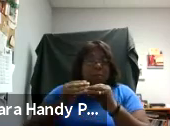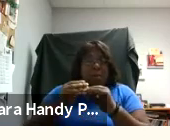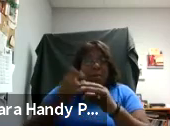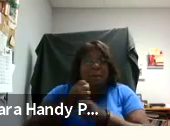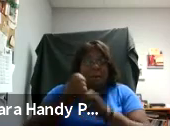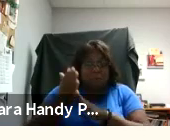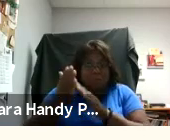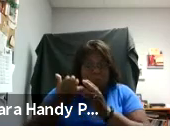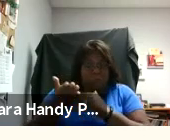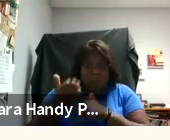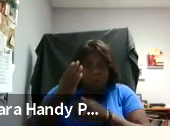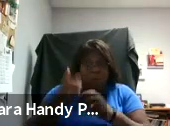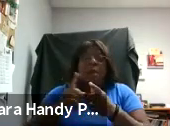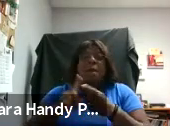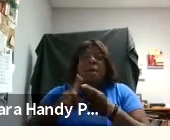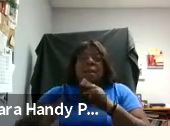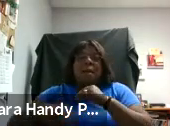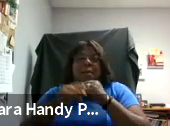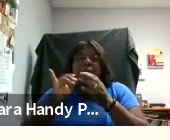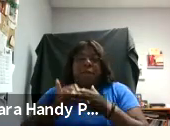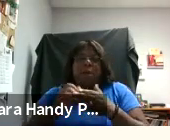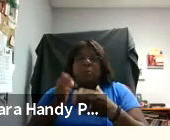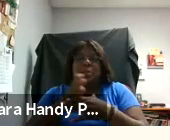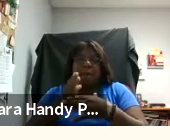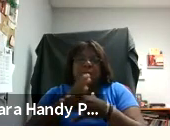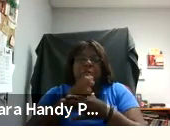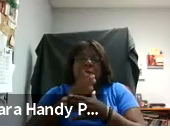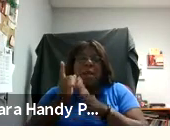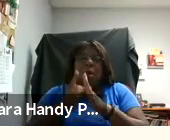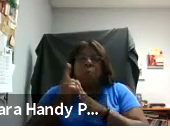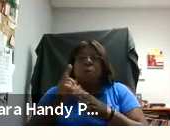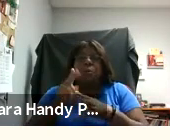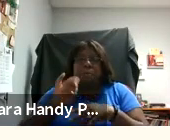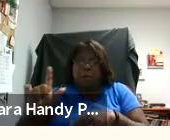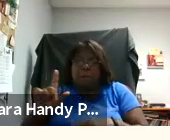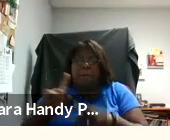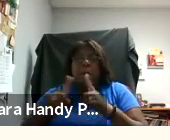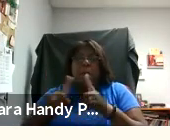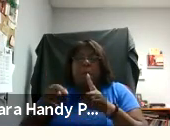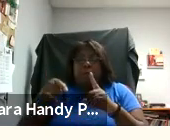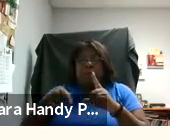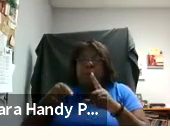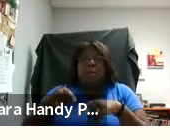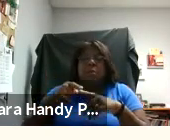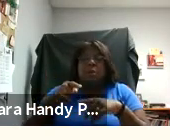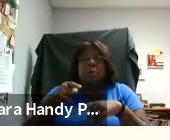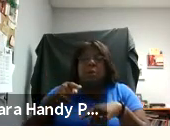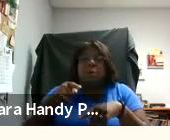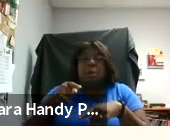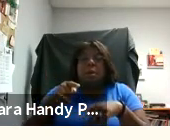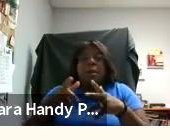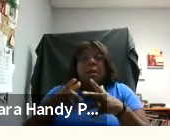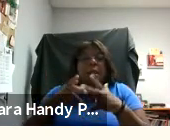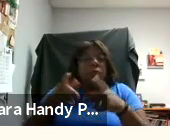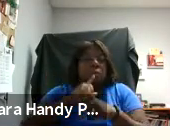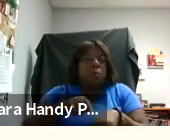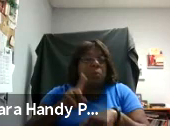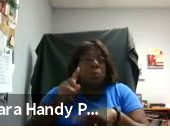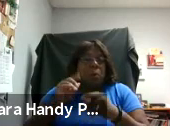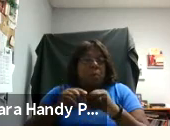into mine and that was the average hours billed. But these are preliminary. I want to run the reports one more time just